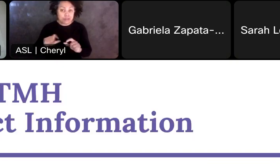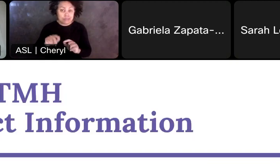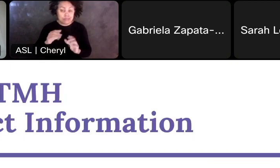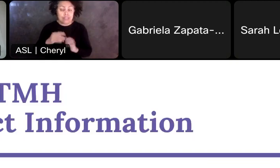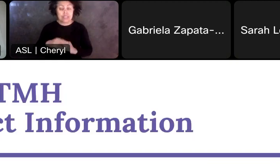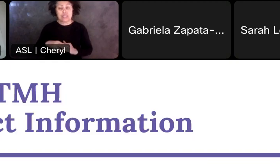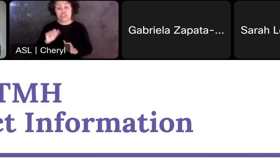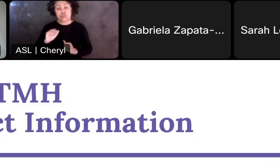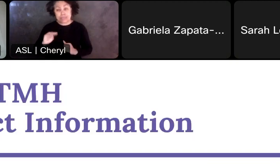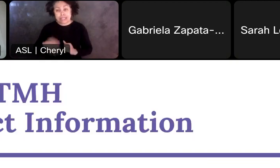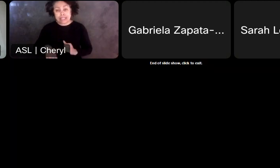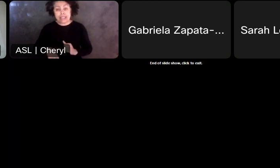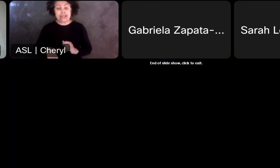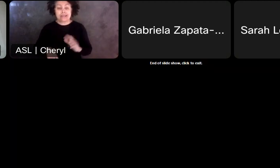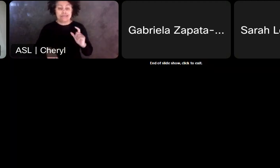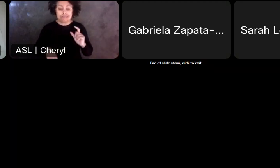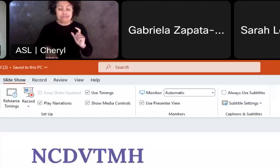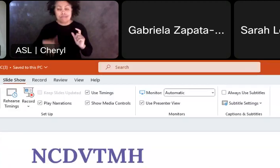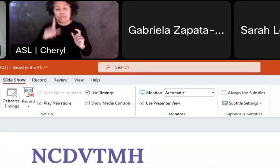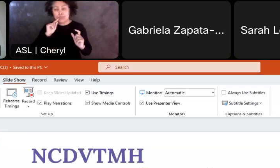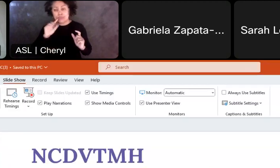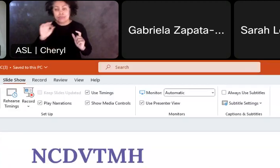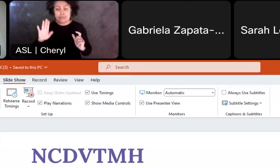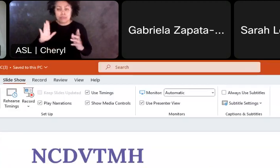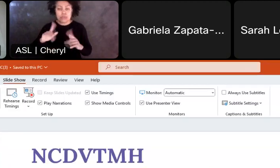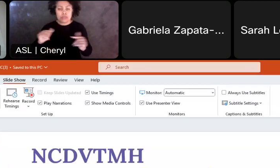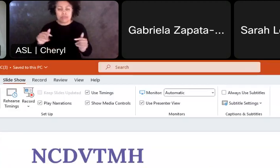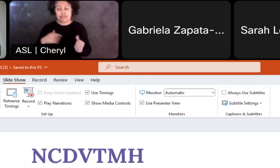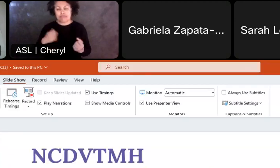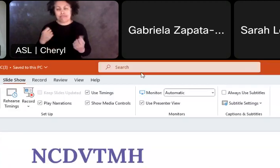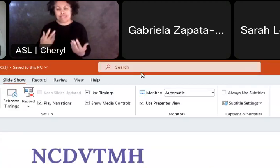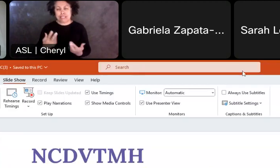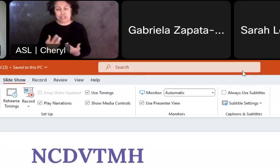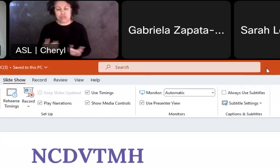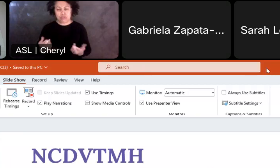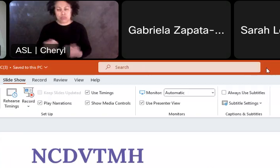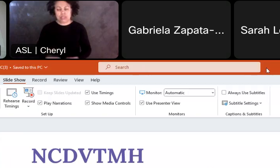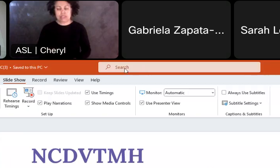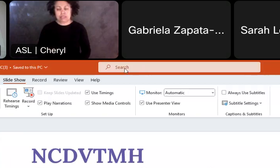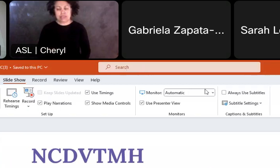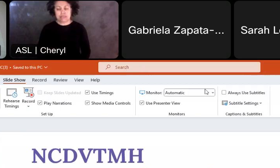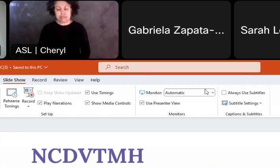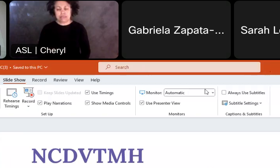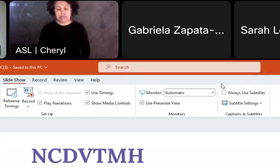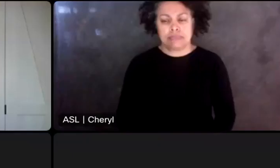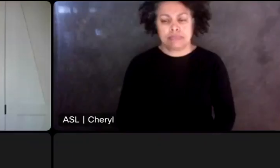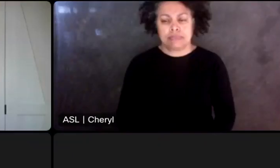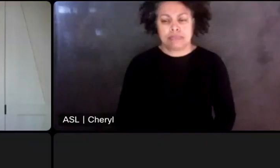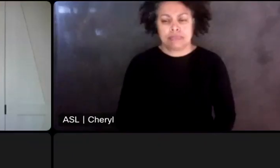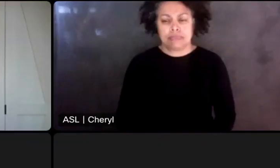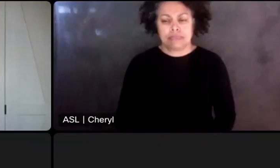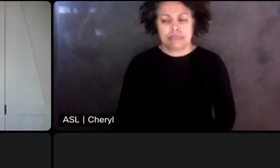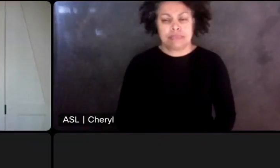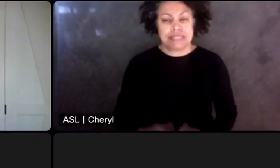social media. We have lots of resources. Let's see, and I'm going to,